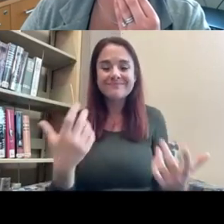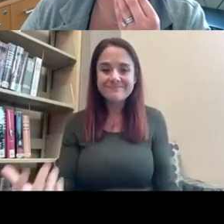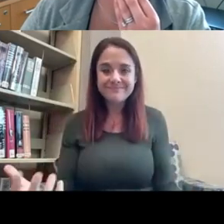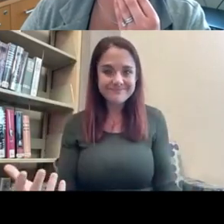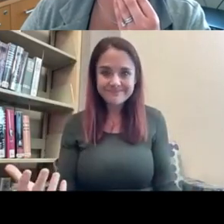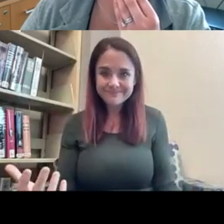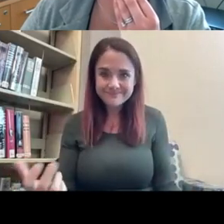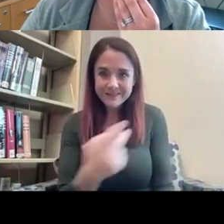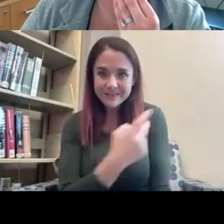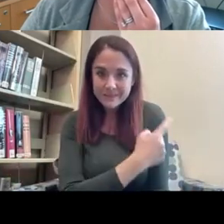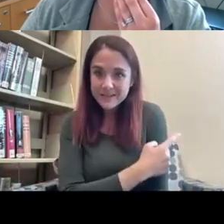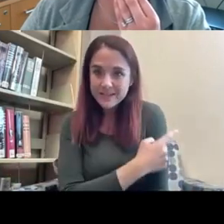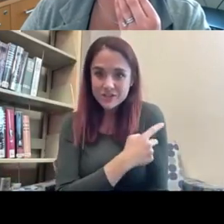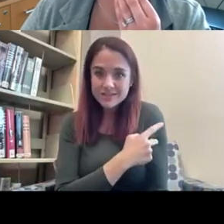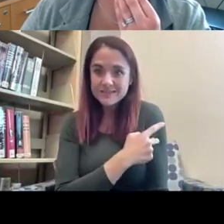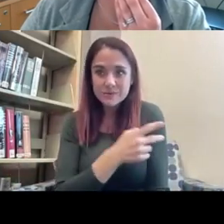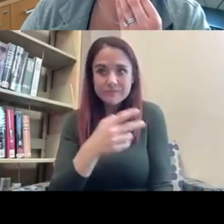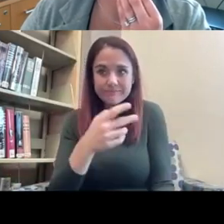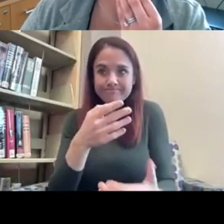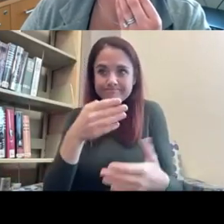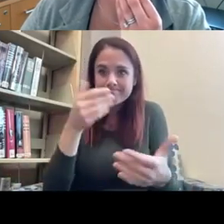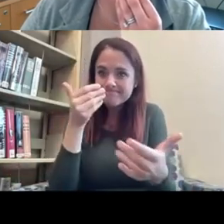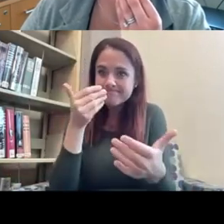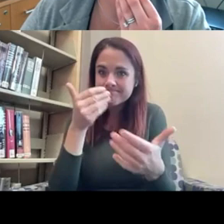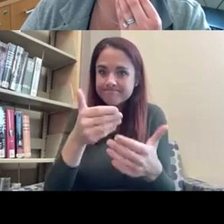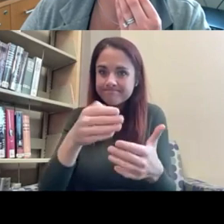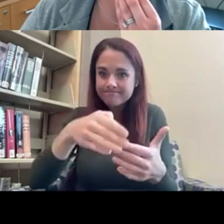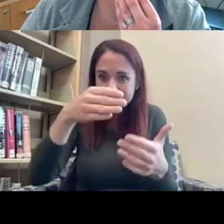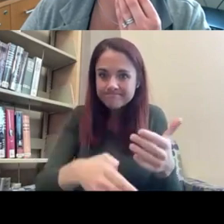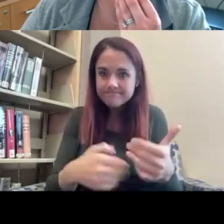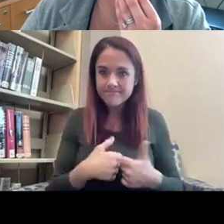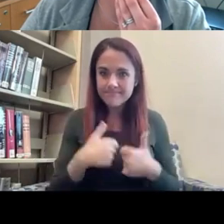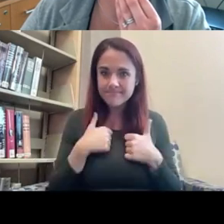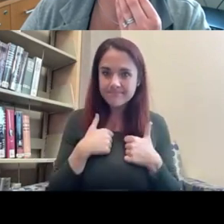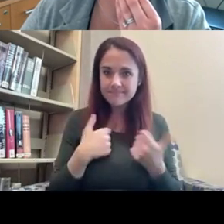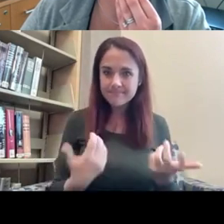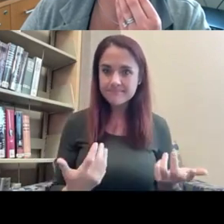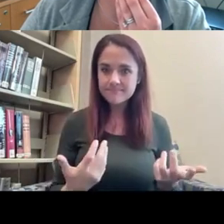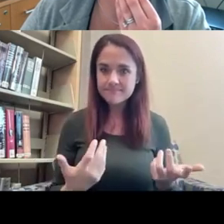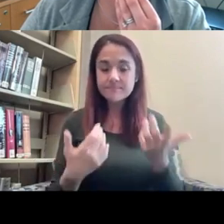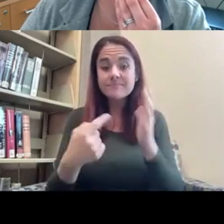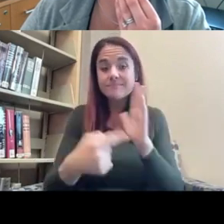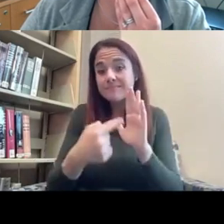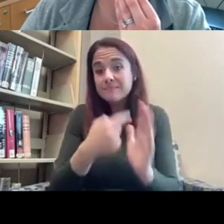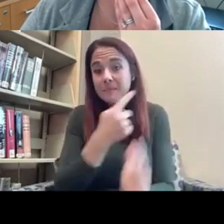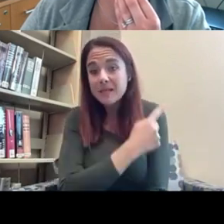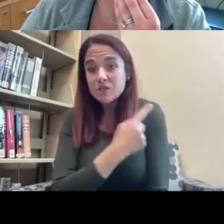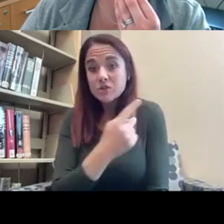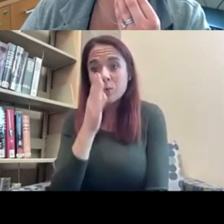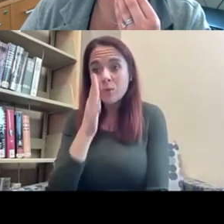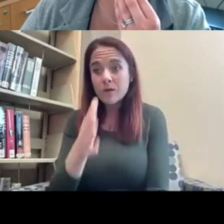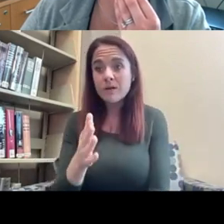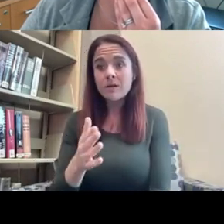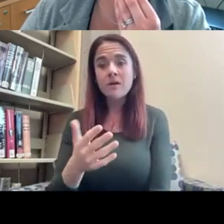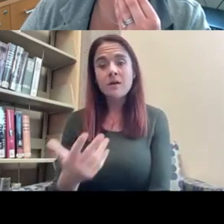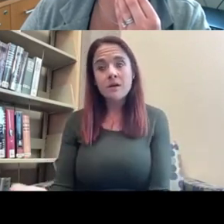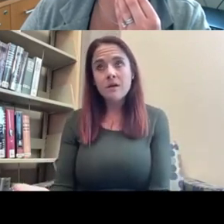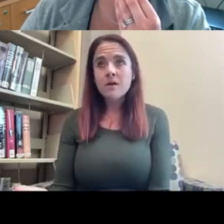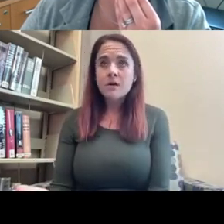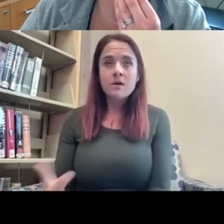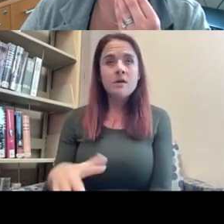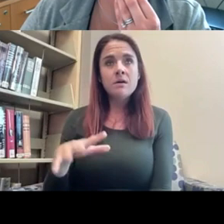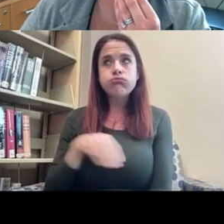the patient is at end stage. Sometimes the patient will acquiesce to